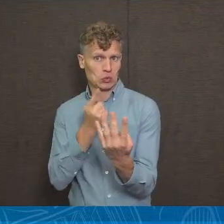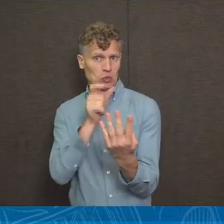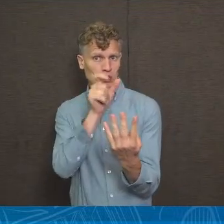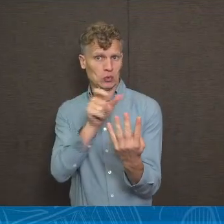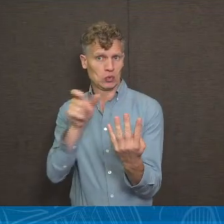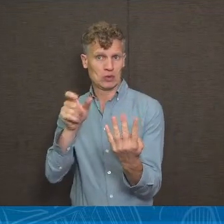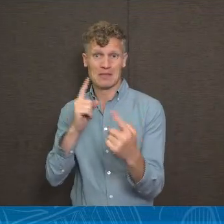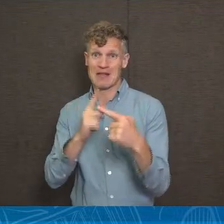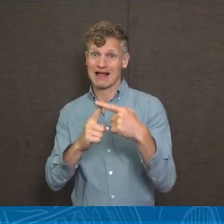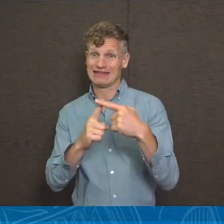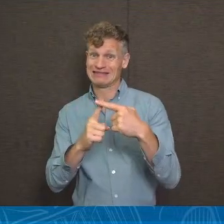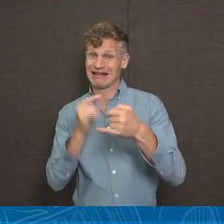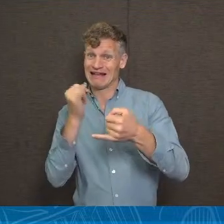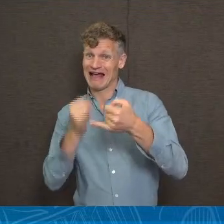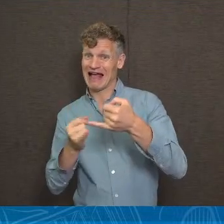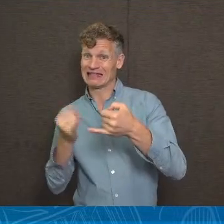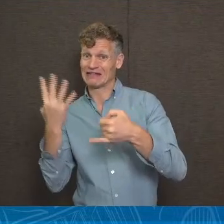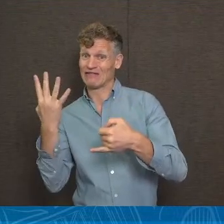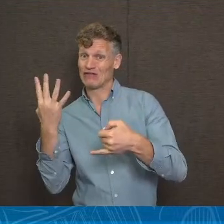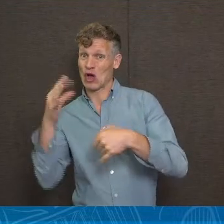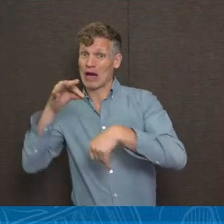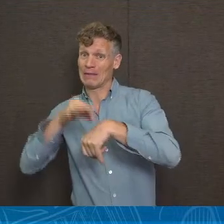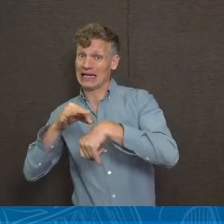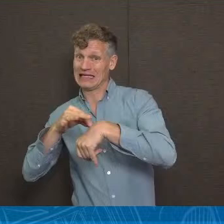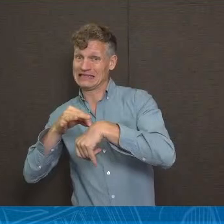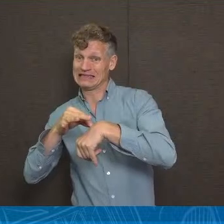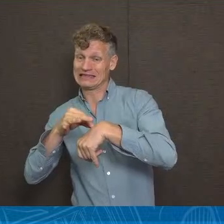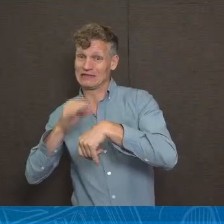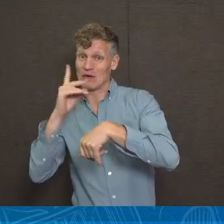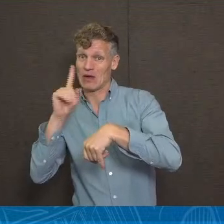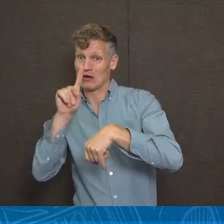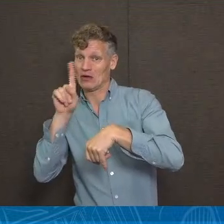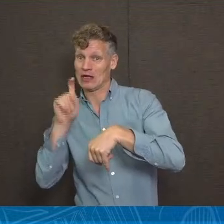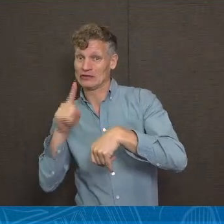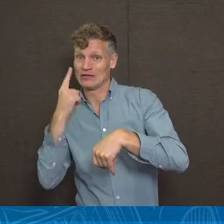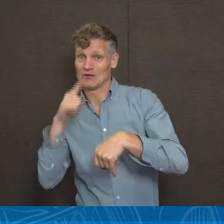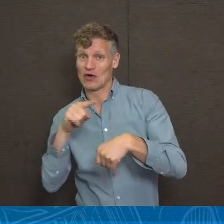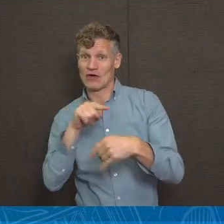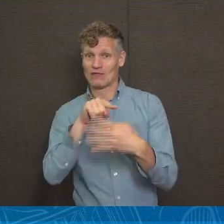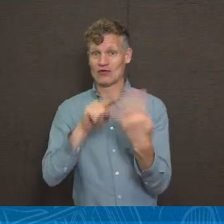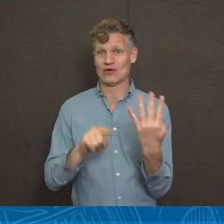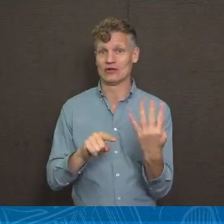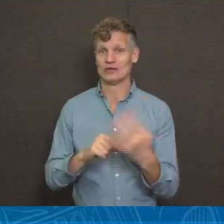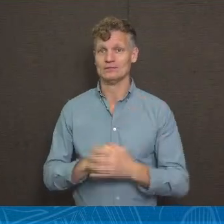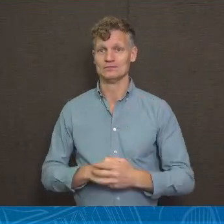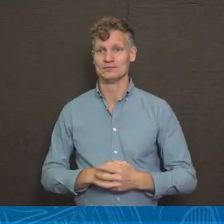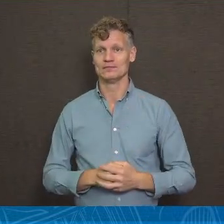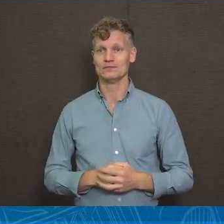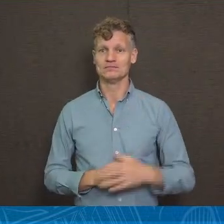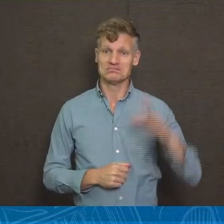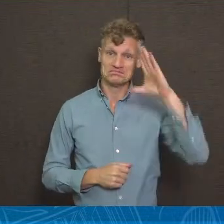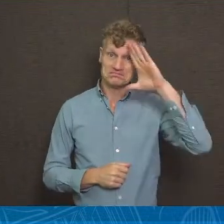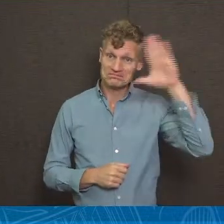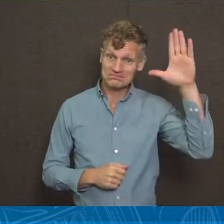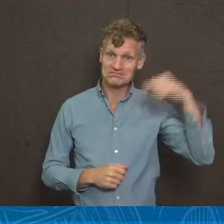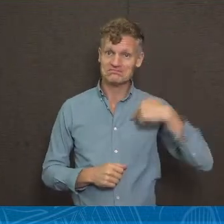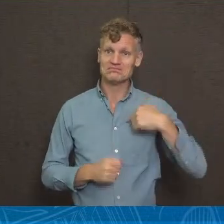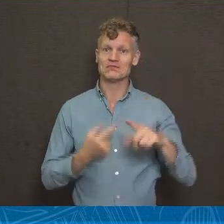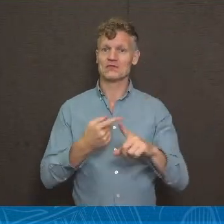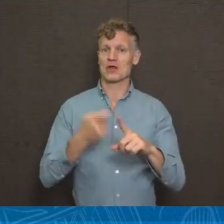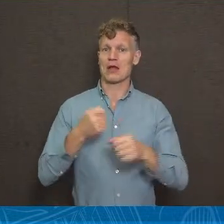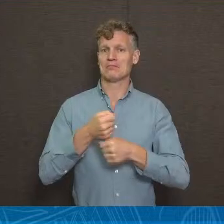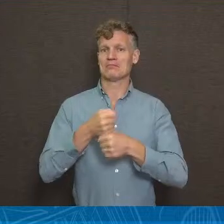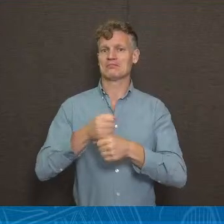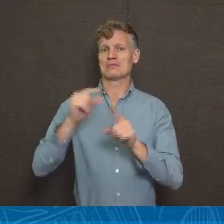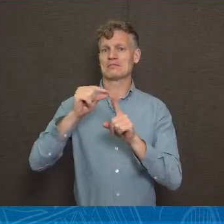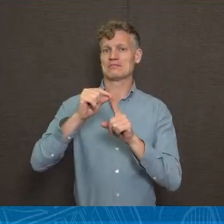4 minutes for one question to the 4 panelists. Hi, I'm Sana Siddiq from Pakistan, working as a social safeguard